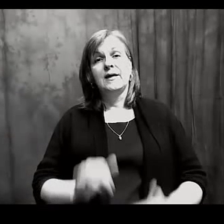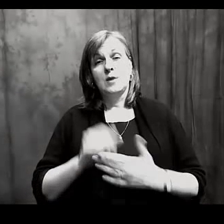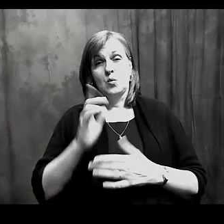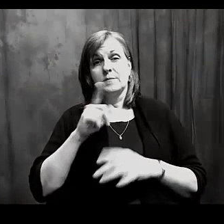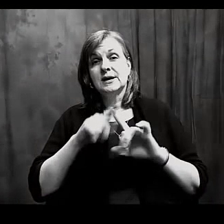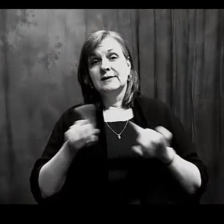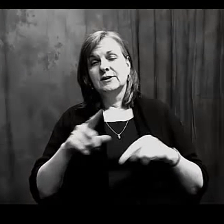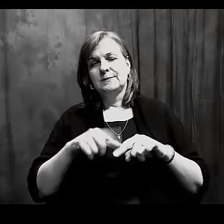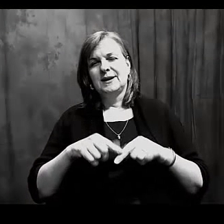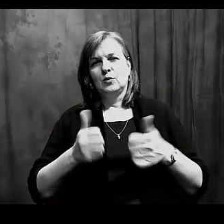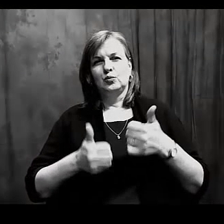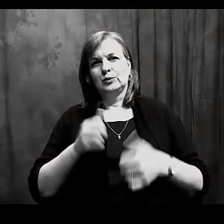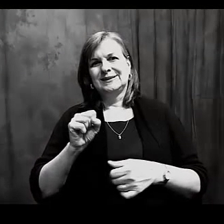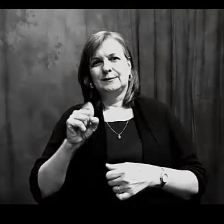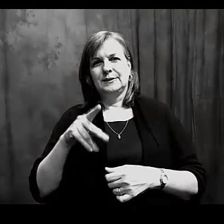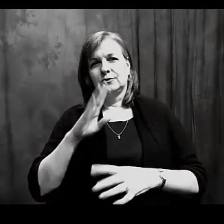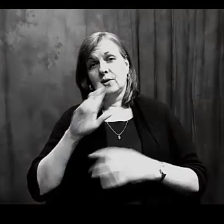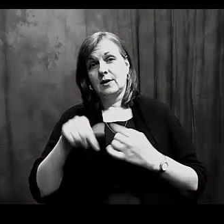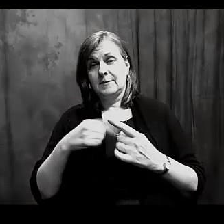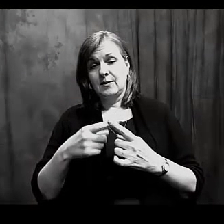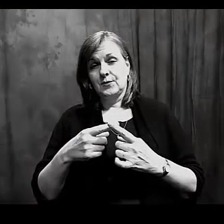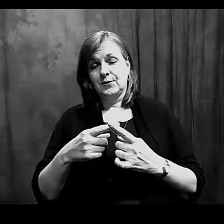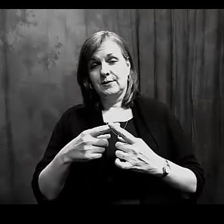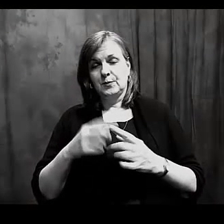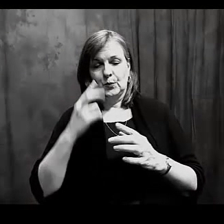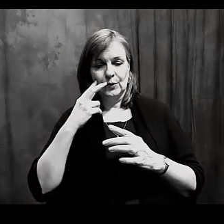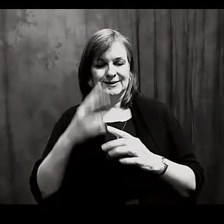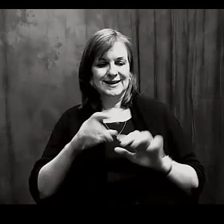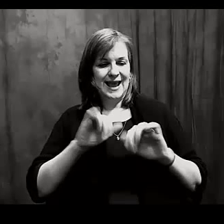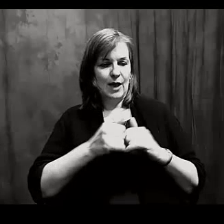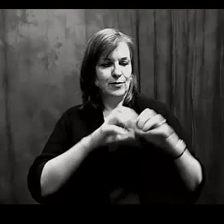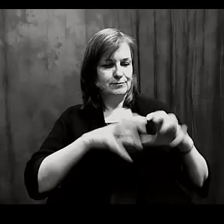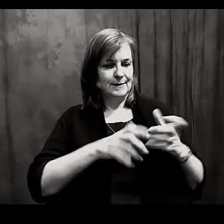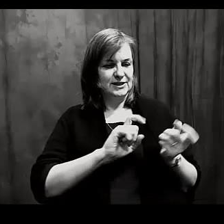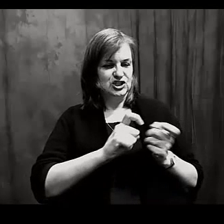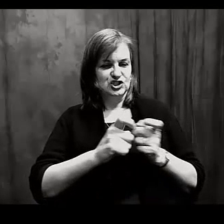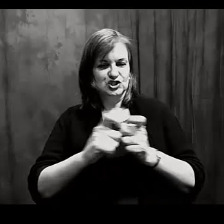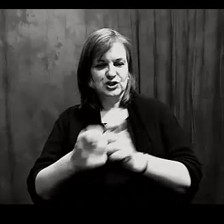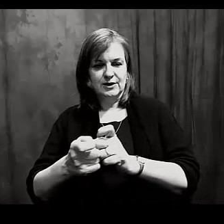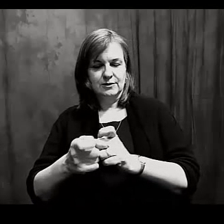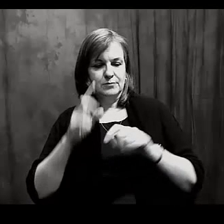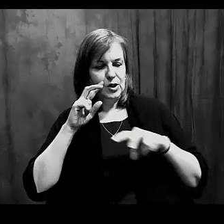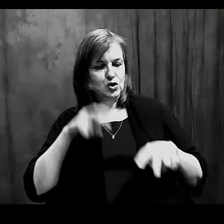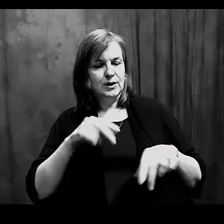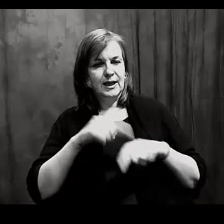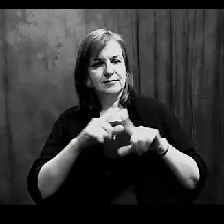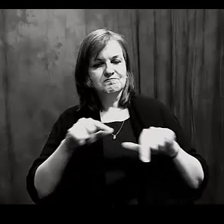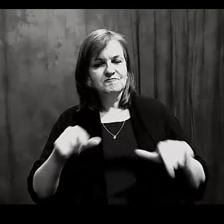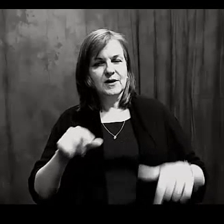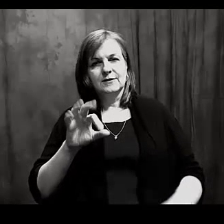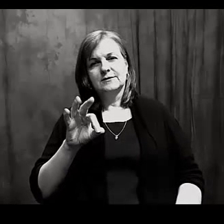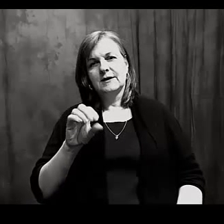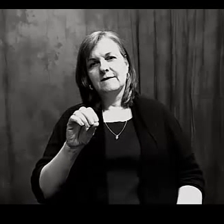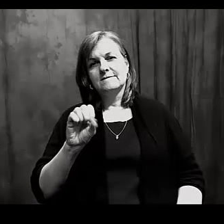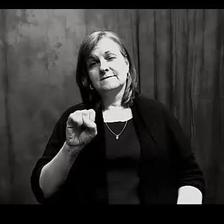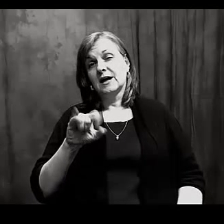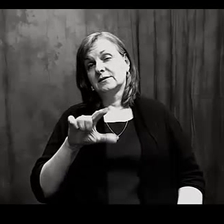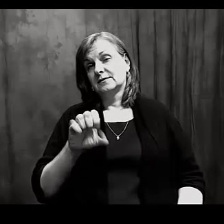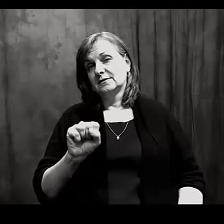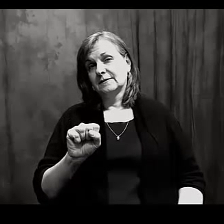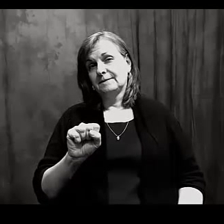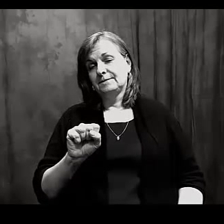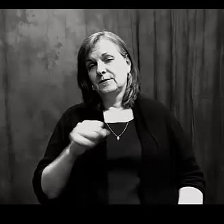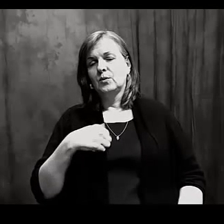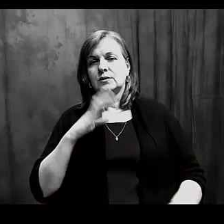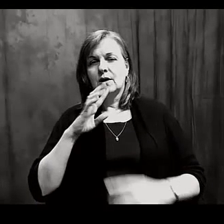different species for us, but we can look at how they've changed simply by looking at a fossil record. And you